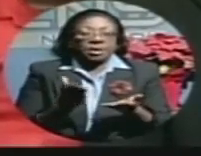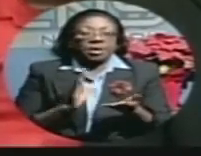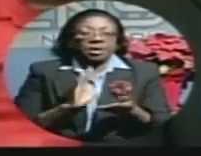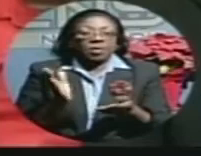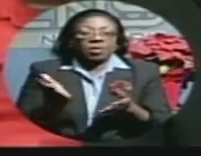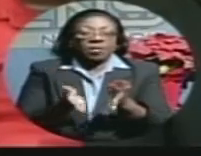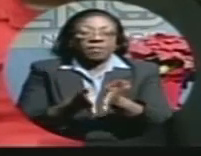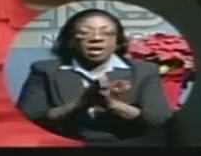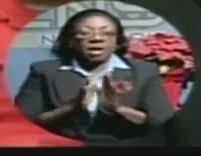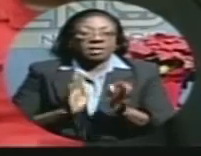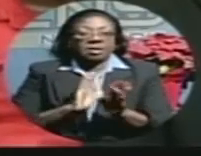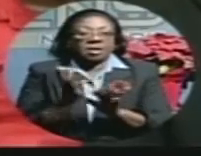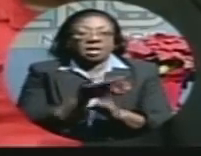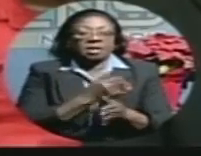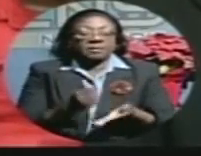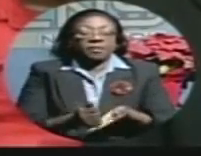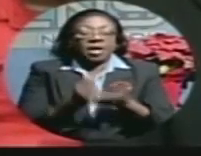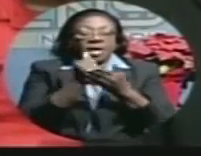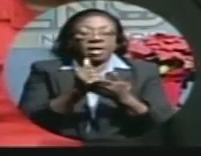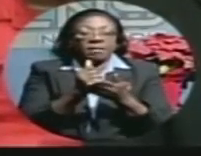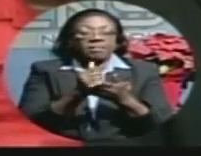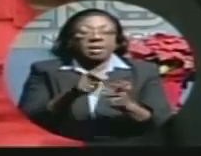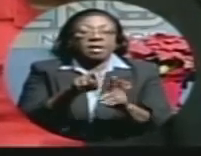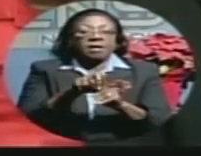to us for help